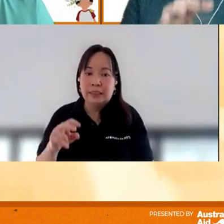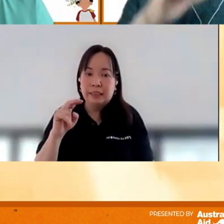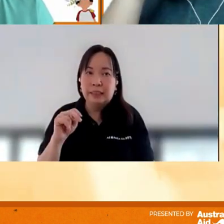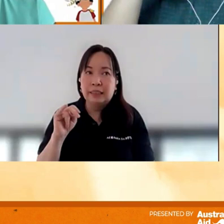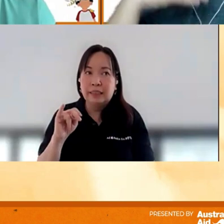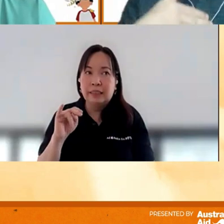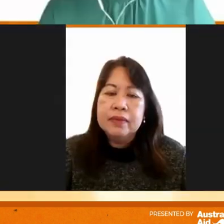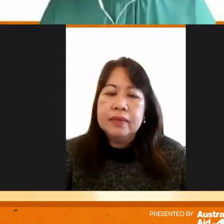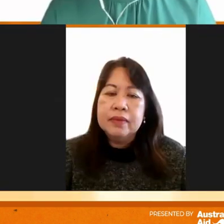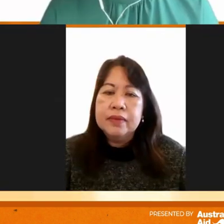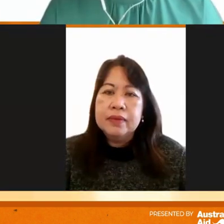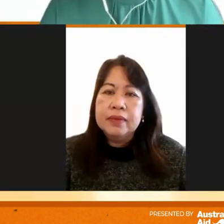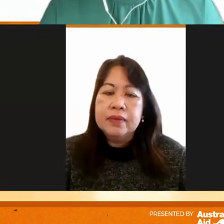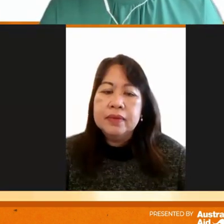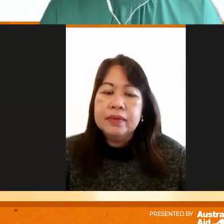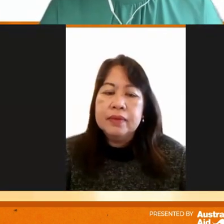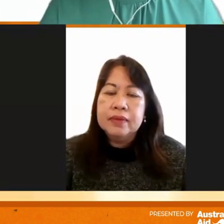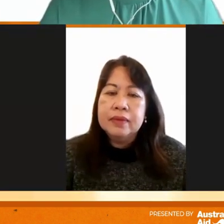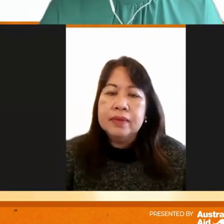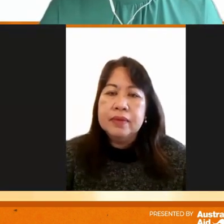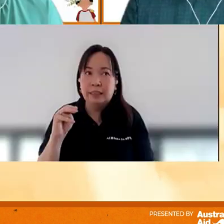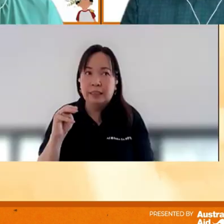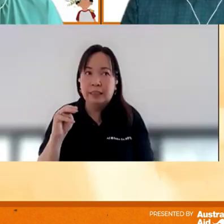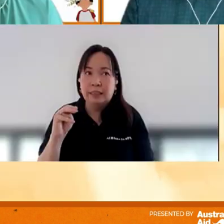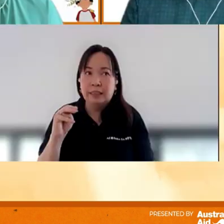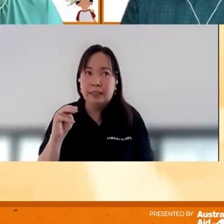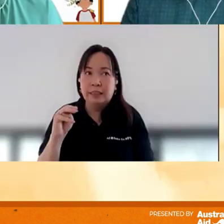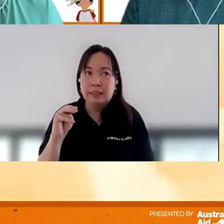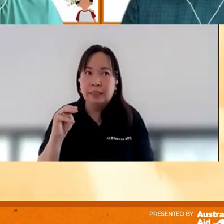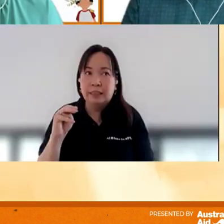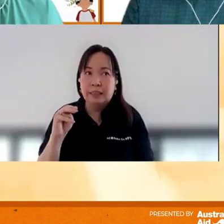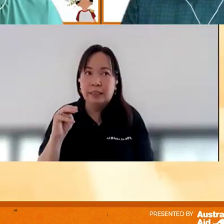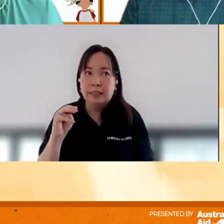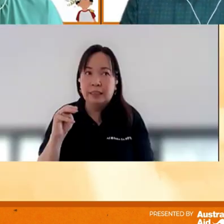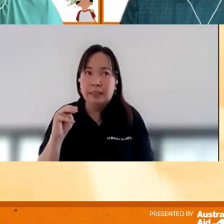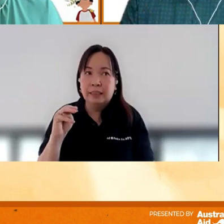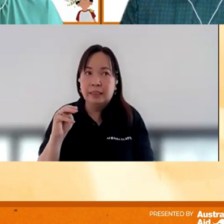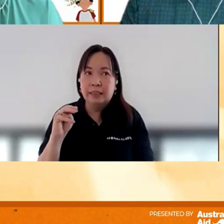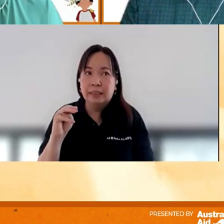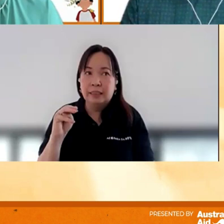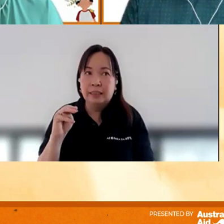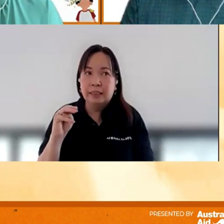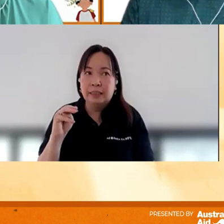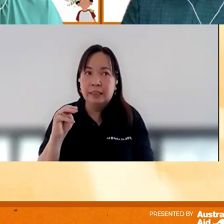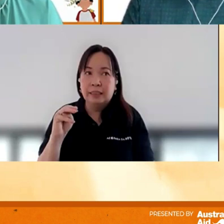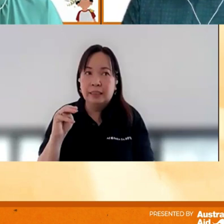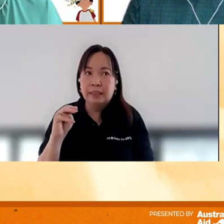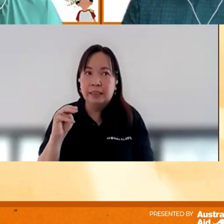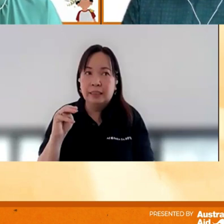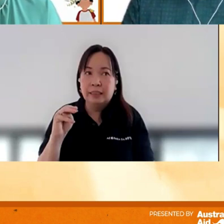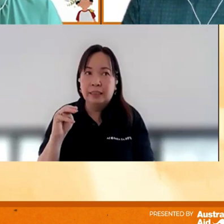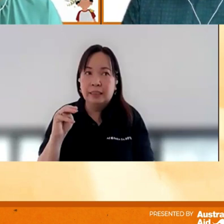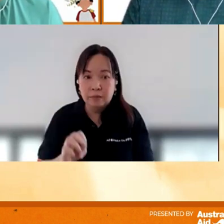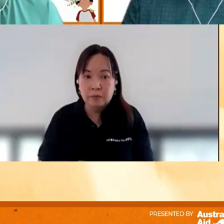dadalhin na doon. Nandun na siya masasama sa list ng mga i-search. There is a Filipino version